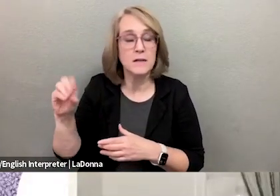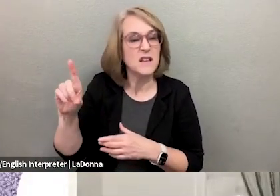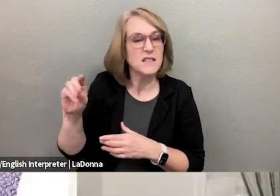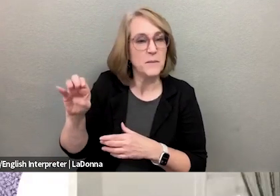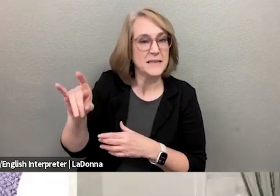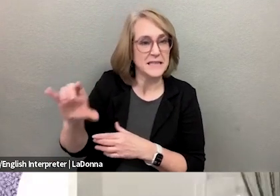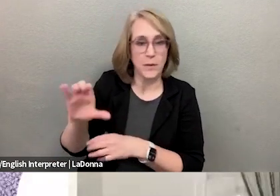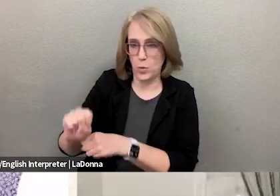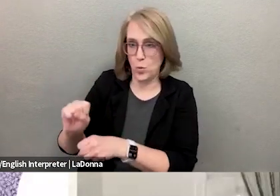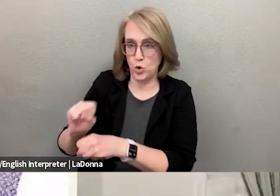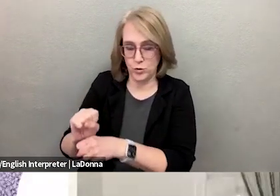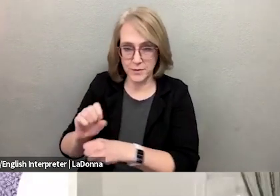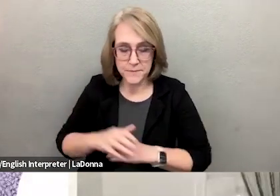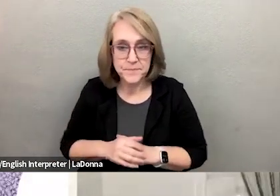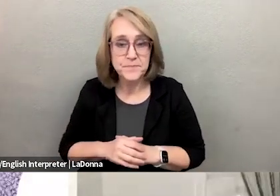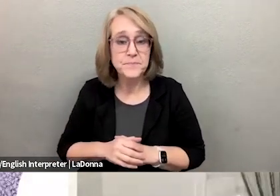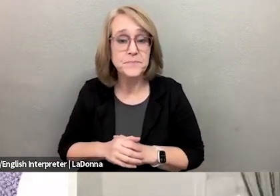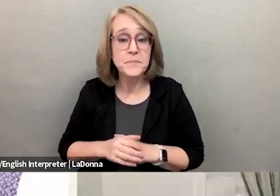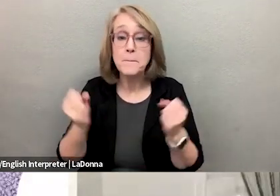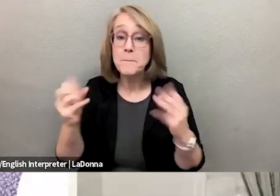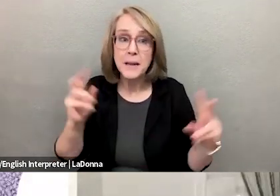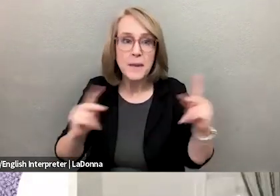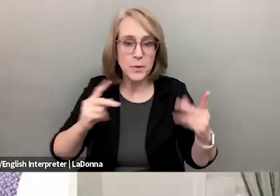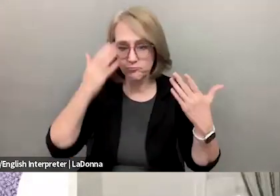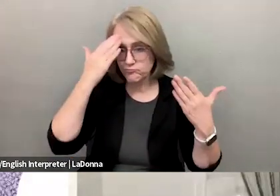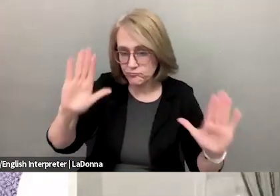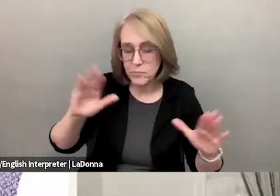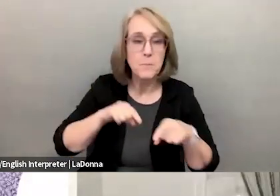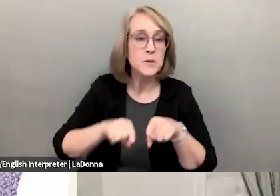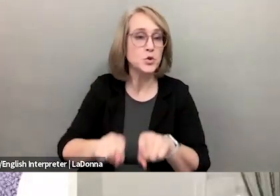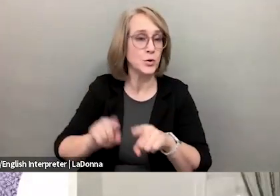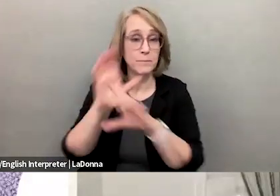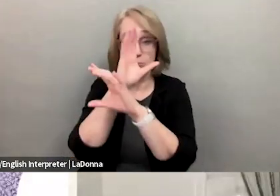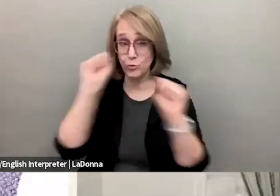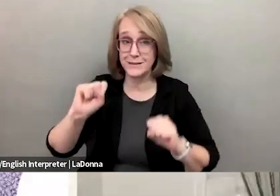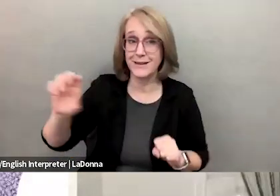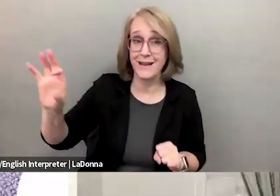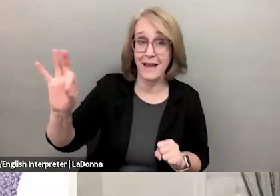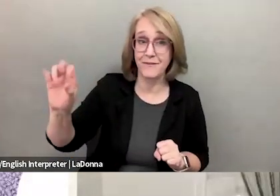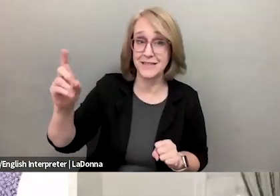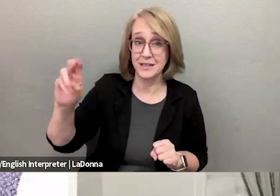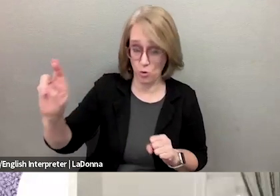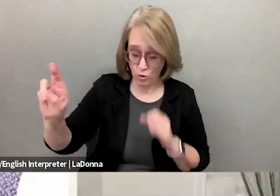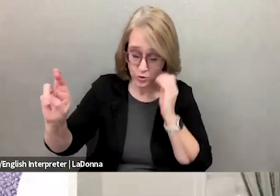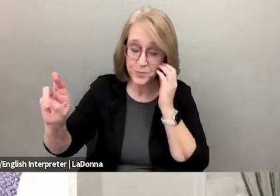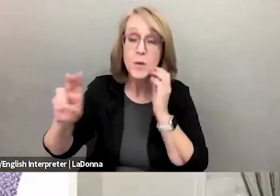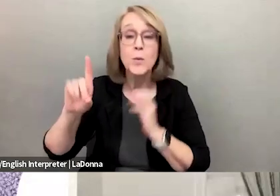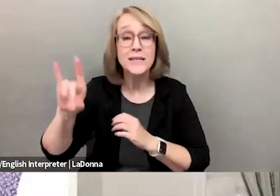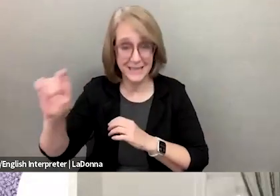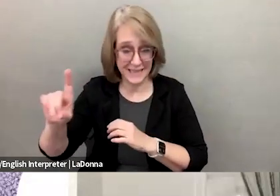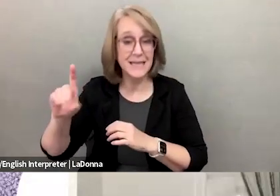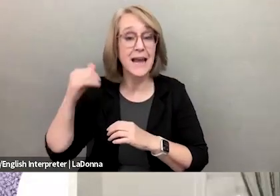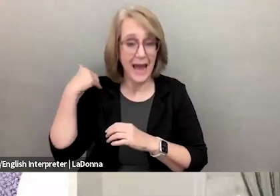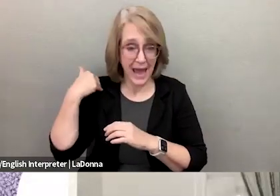Progress Administration, there was this set the stage for placing unemployed women to do the kind of care work, and